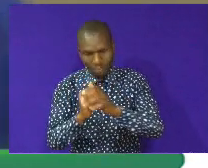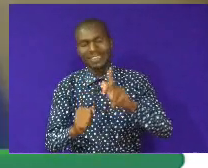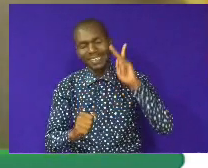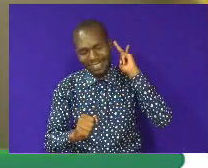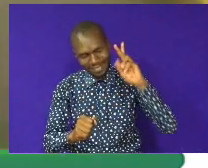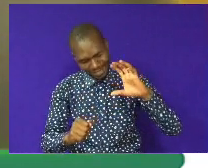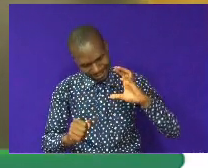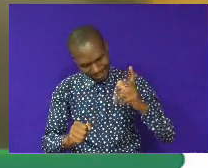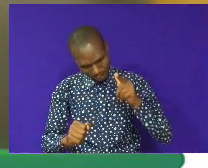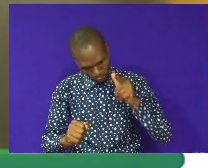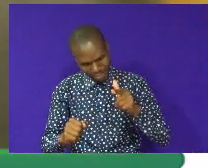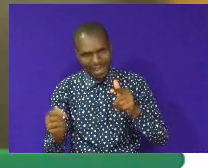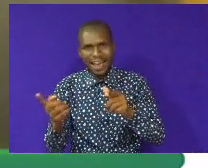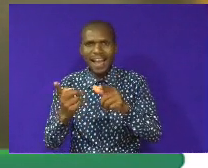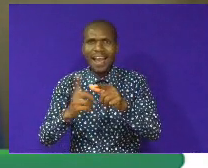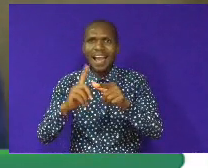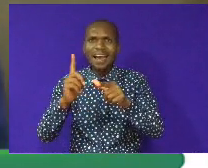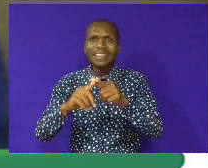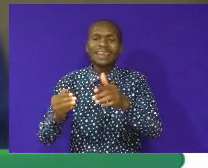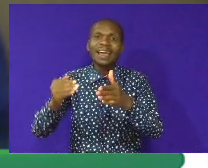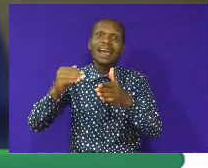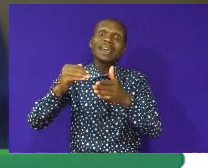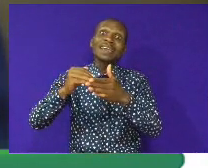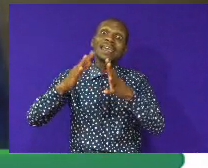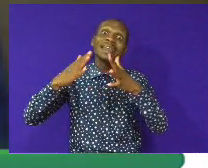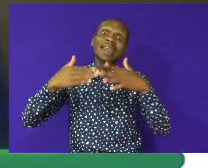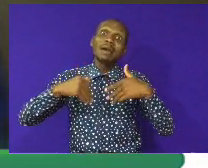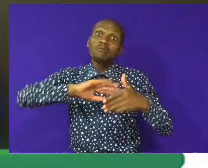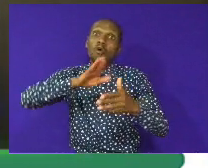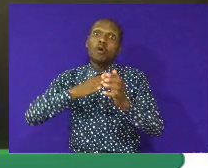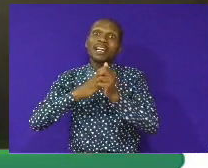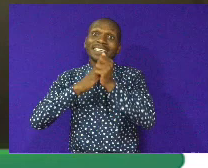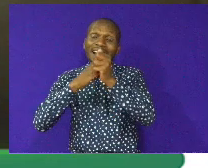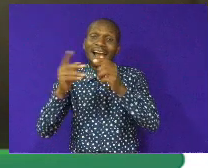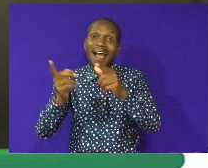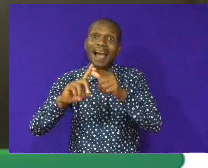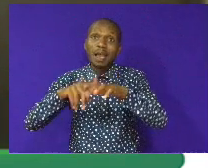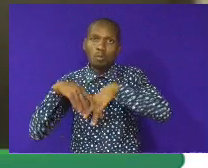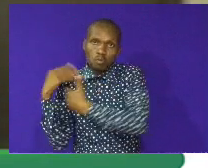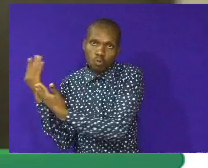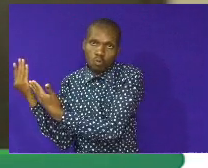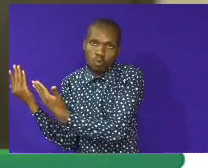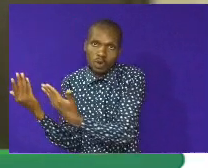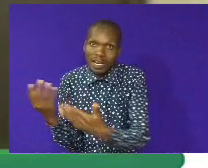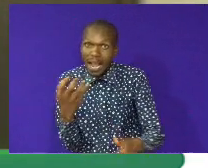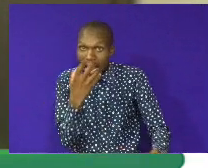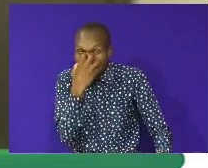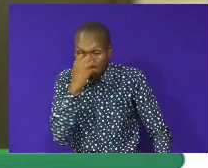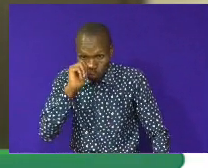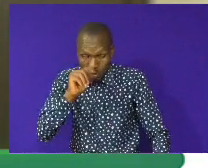in Nyaribari Church constituency and as leaders we are welcoming the president to come